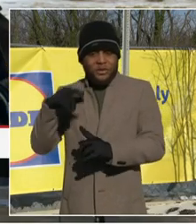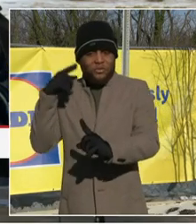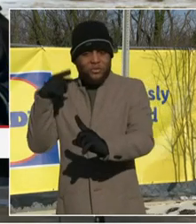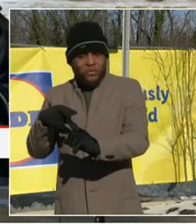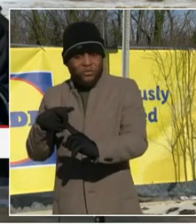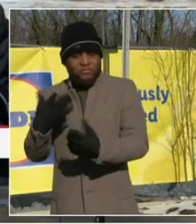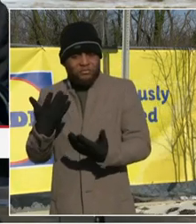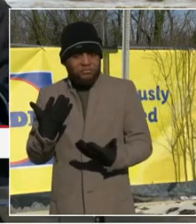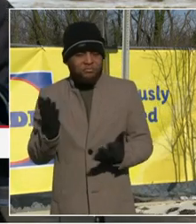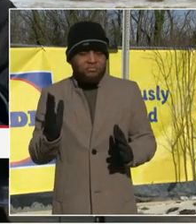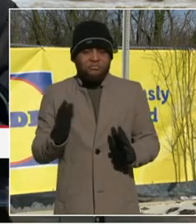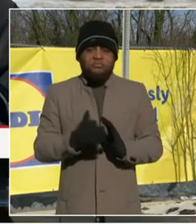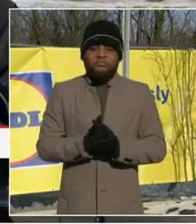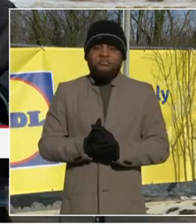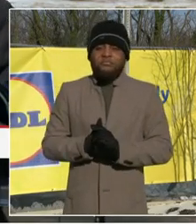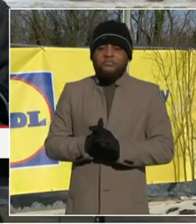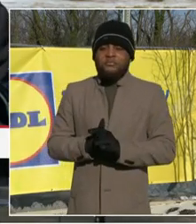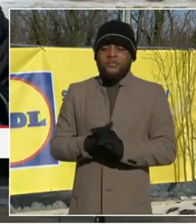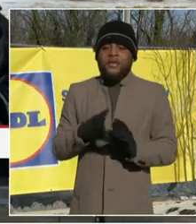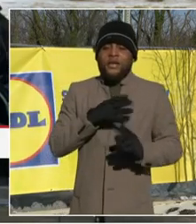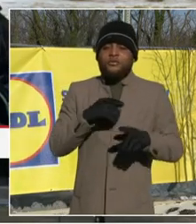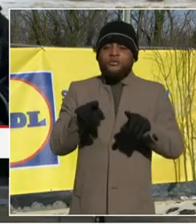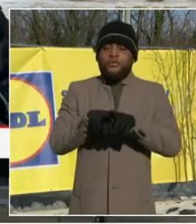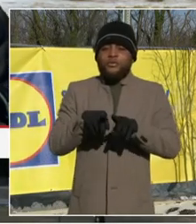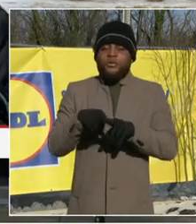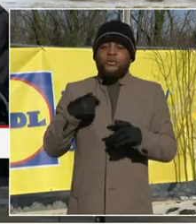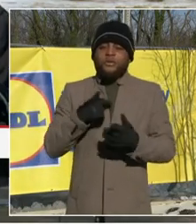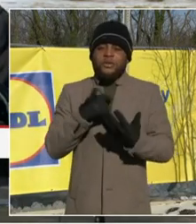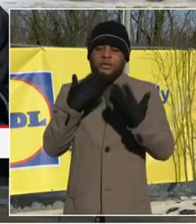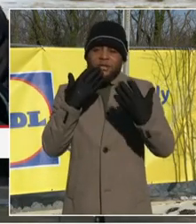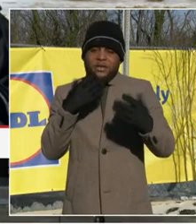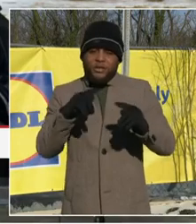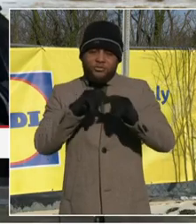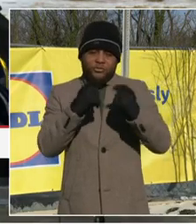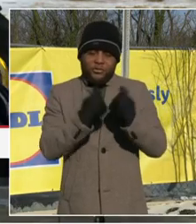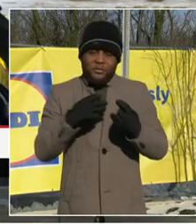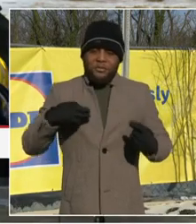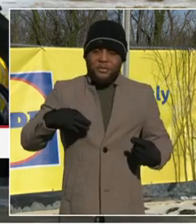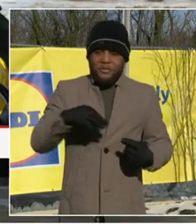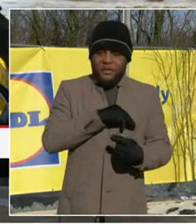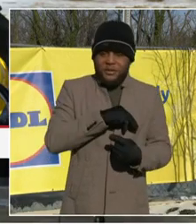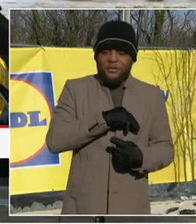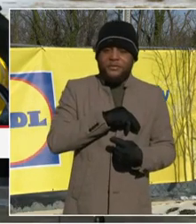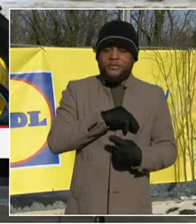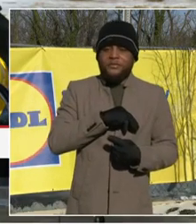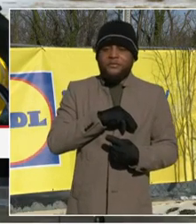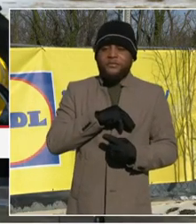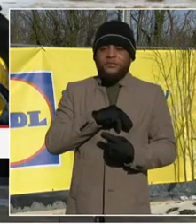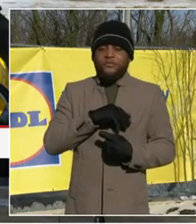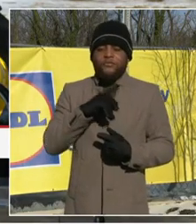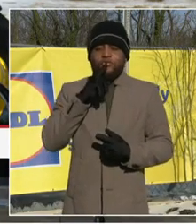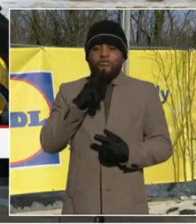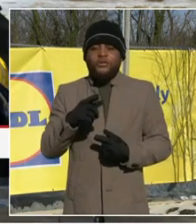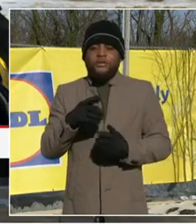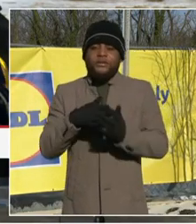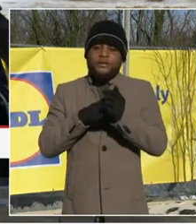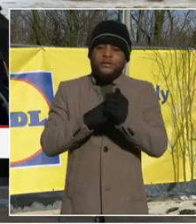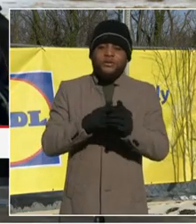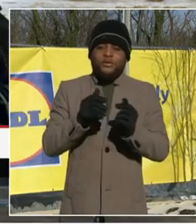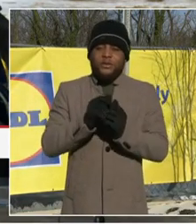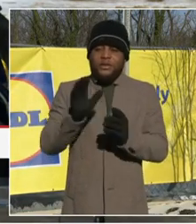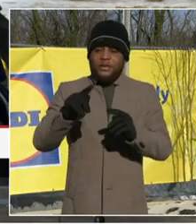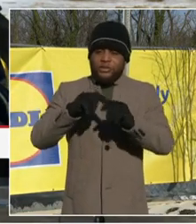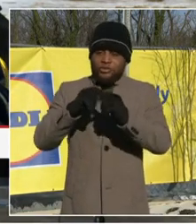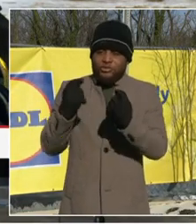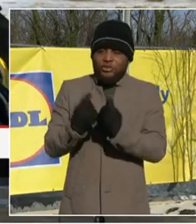wanted to also thank some team members from DemPed. The mayor mentioned Sarosh, who leads the team of Mark, Alex, and